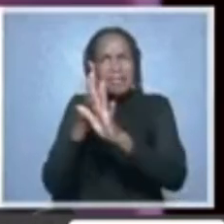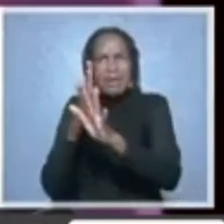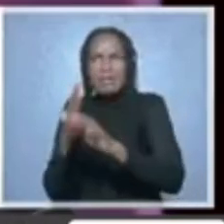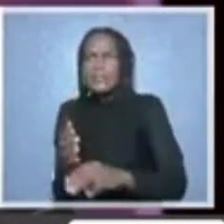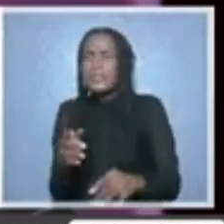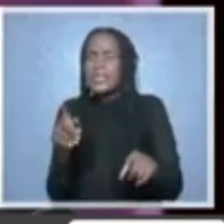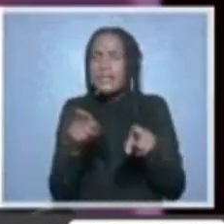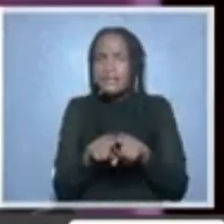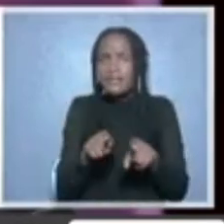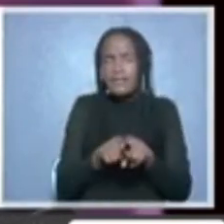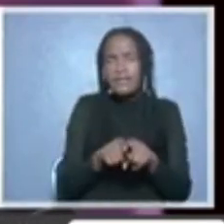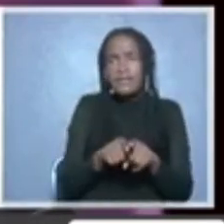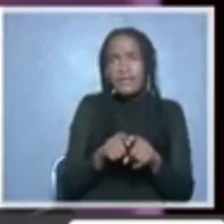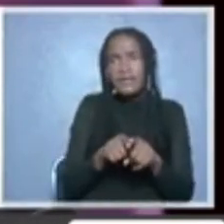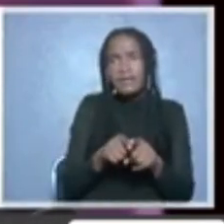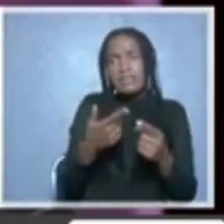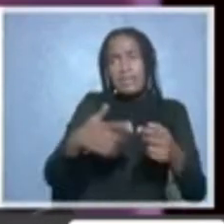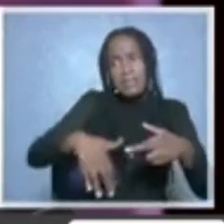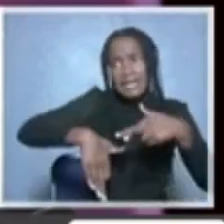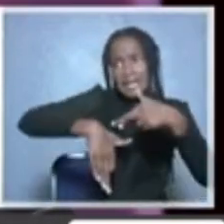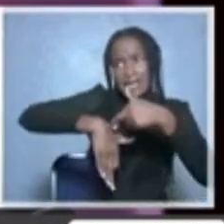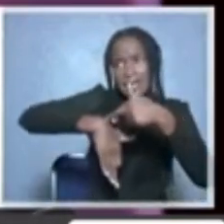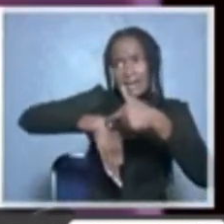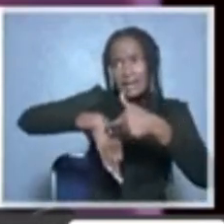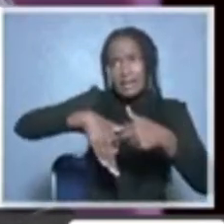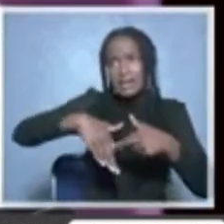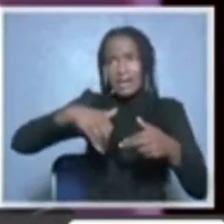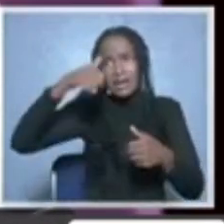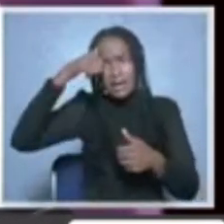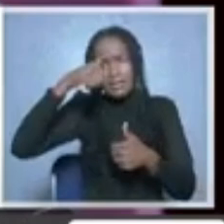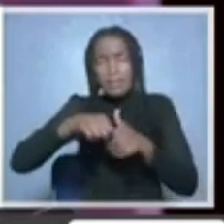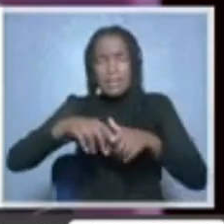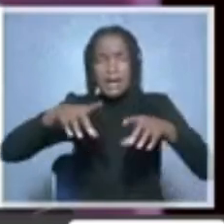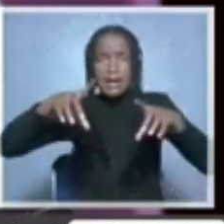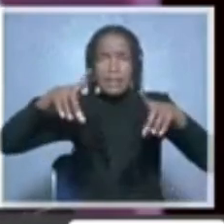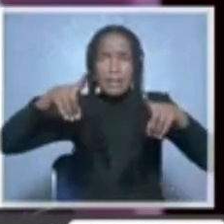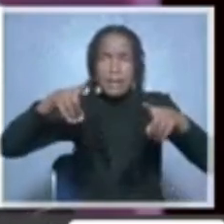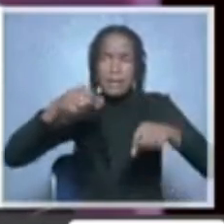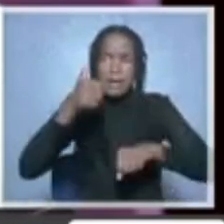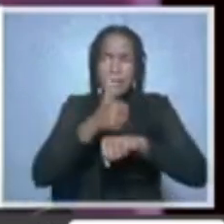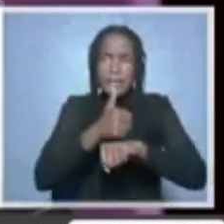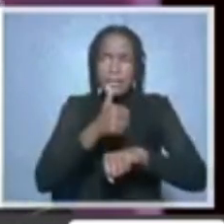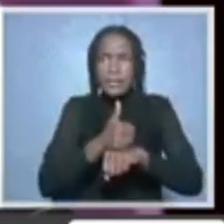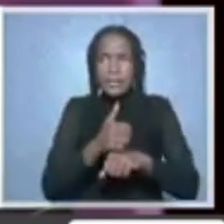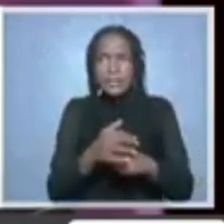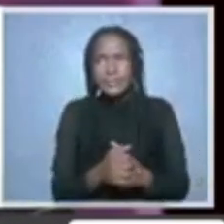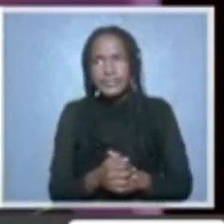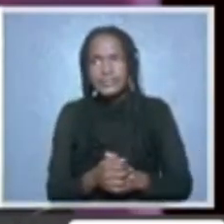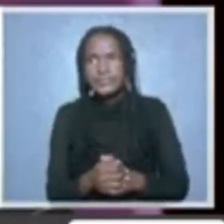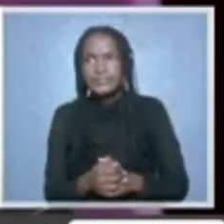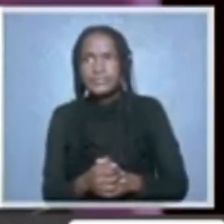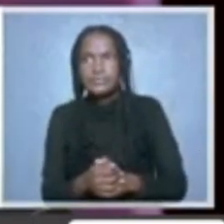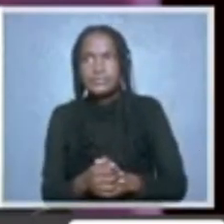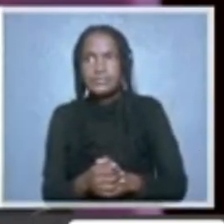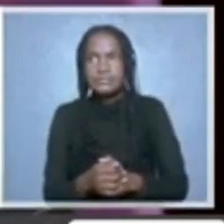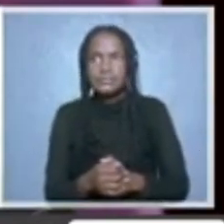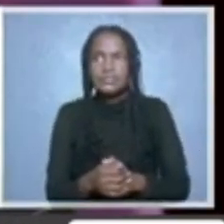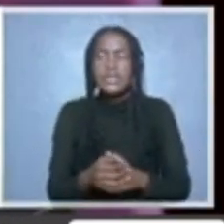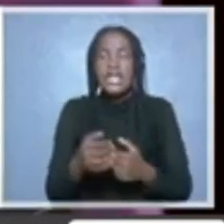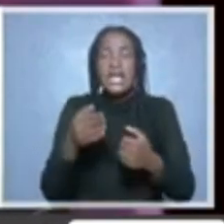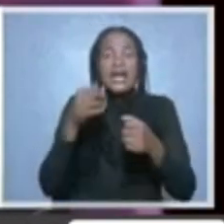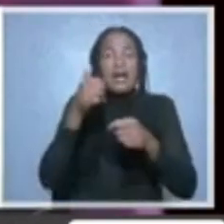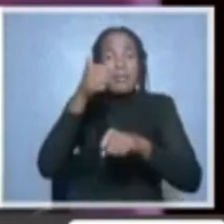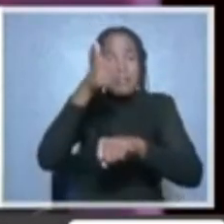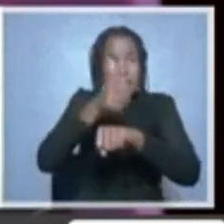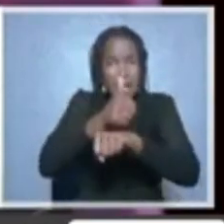we went to within the region. Remember, the NDF was generous enough to allow us to form part of the convoy. Yes.